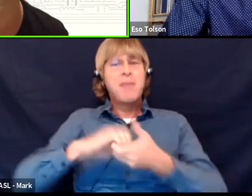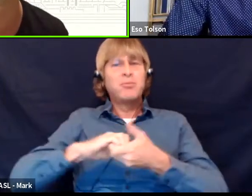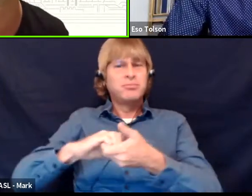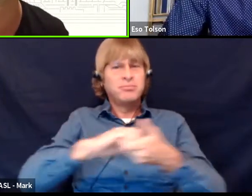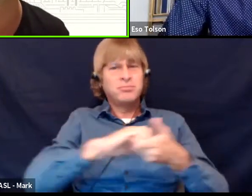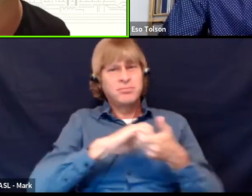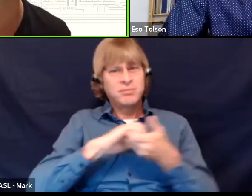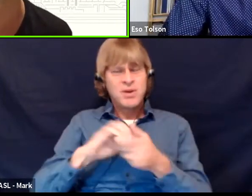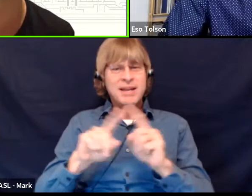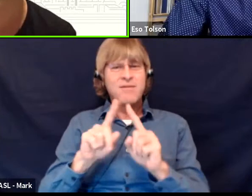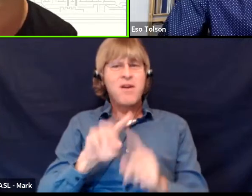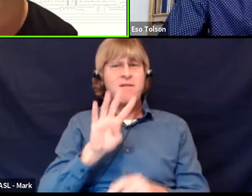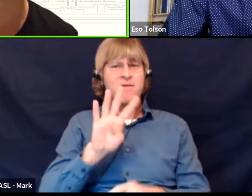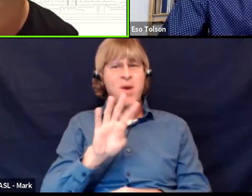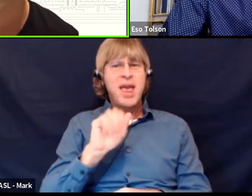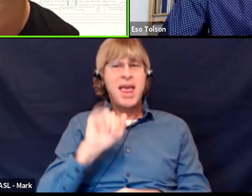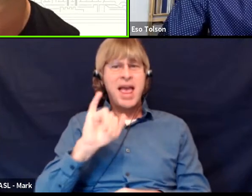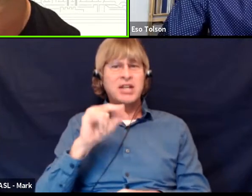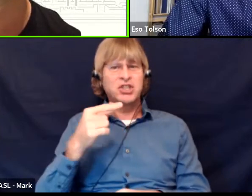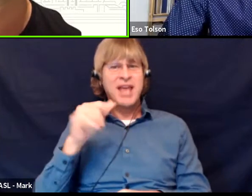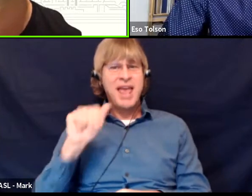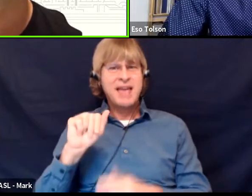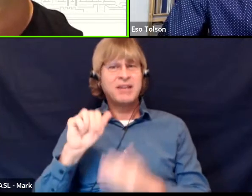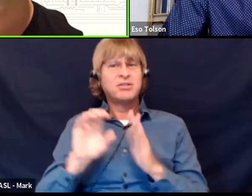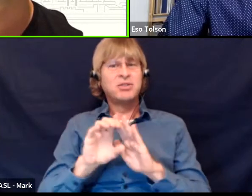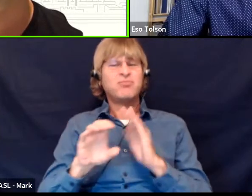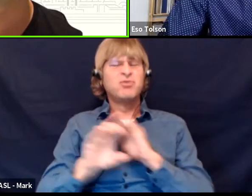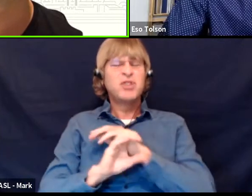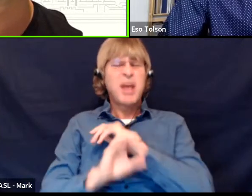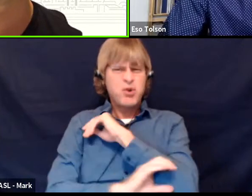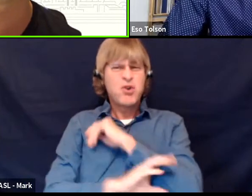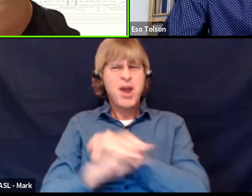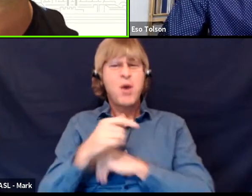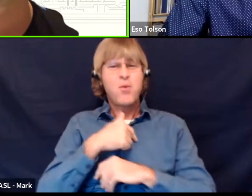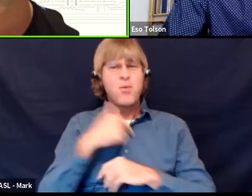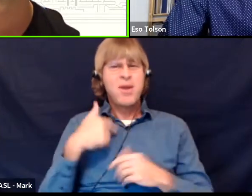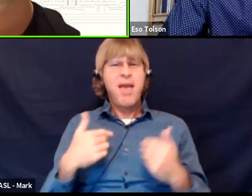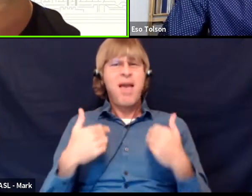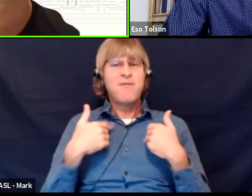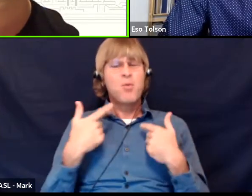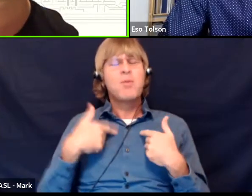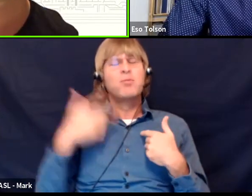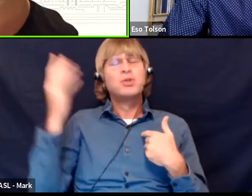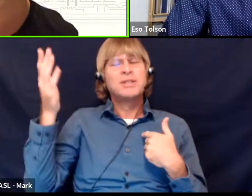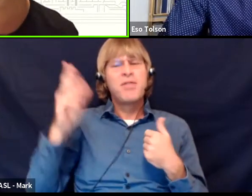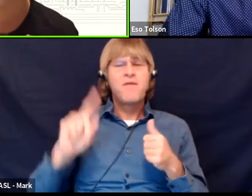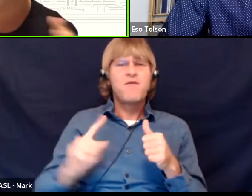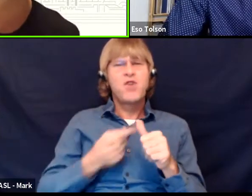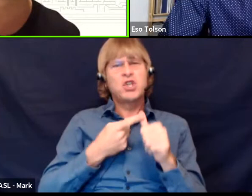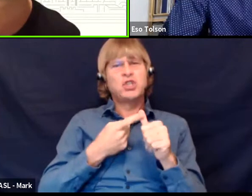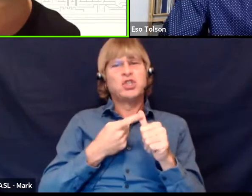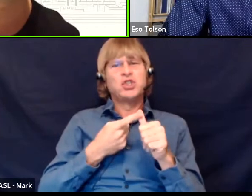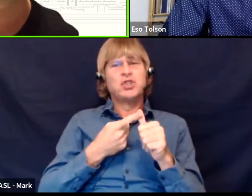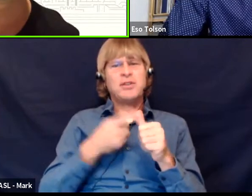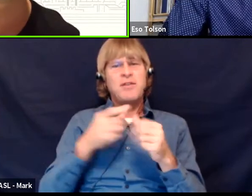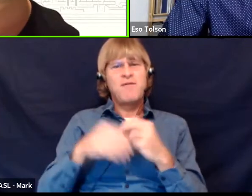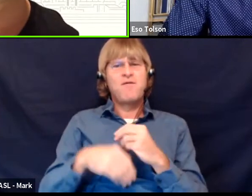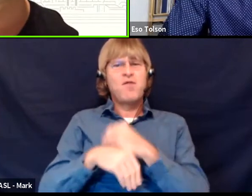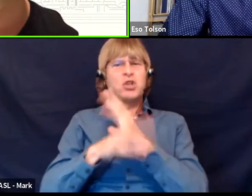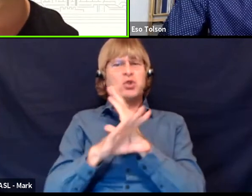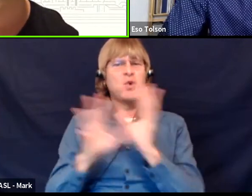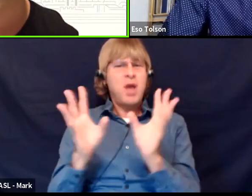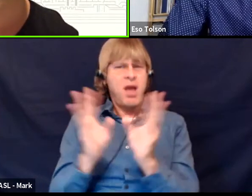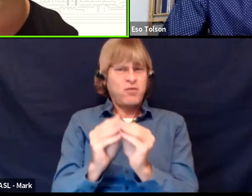between 4 AIGA chapters, and we are presenting our very first virtual